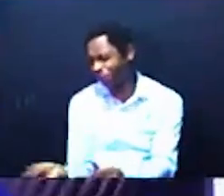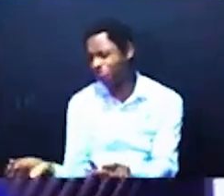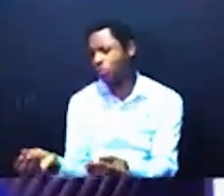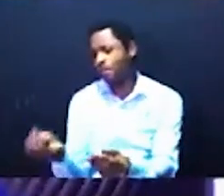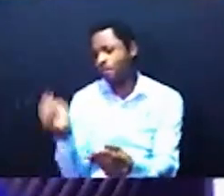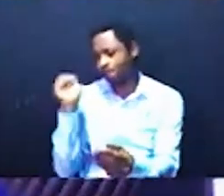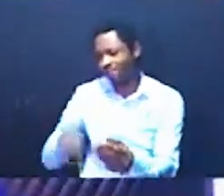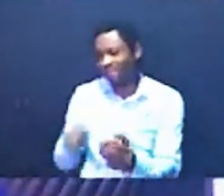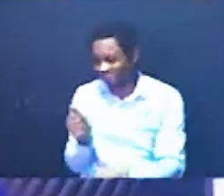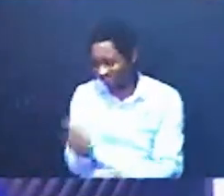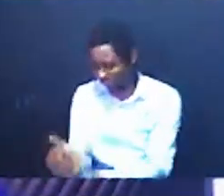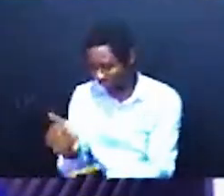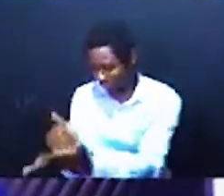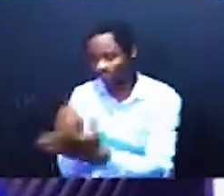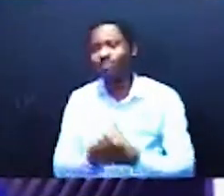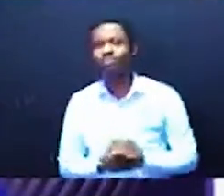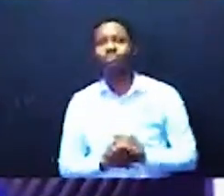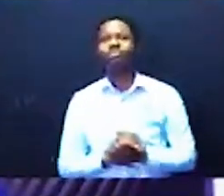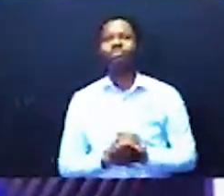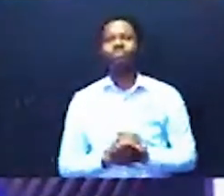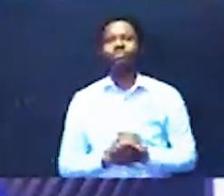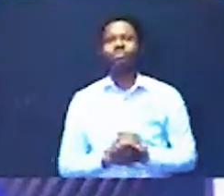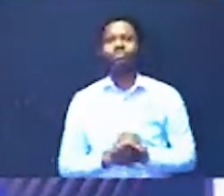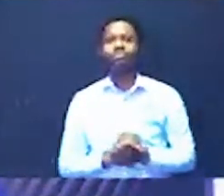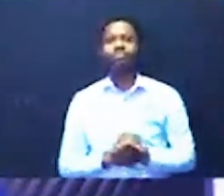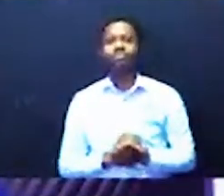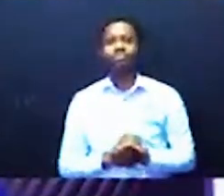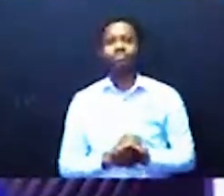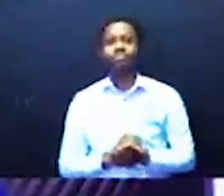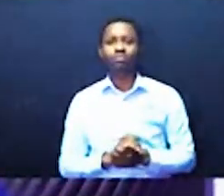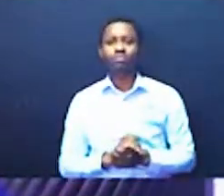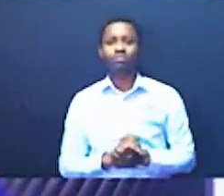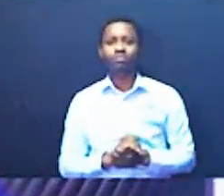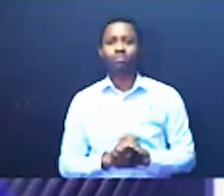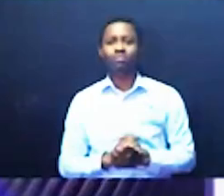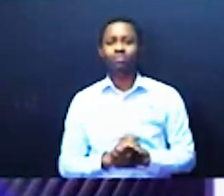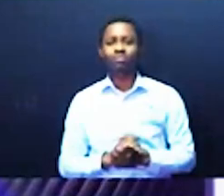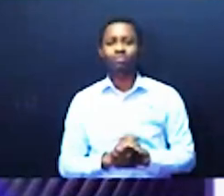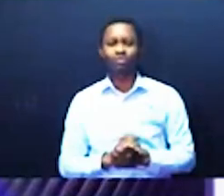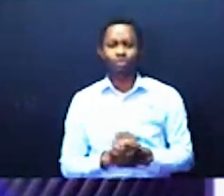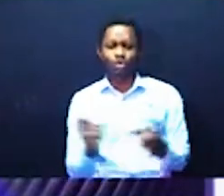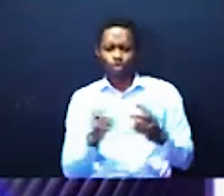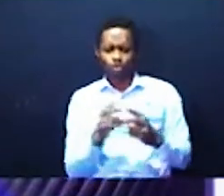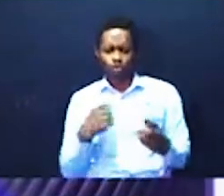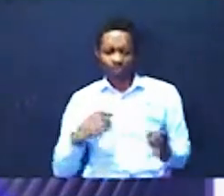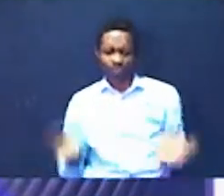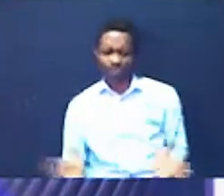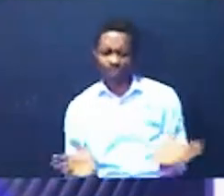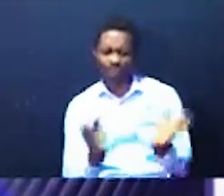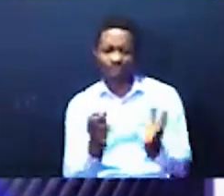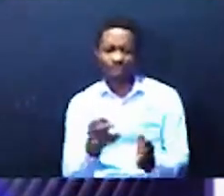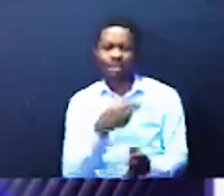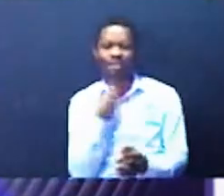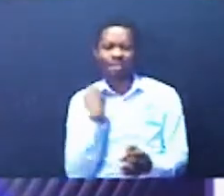I'll be encouraging pastors not to prepare messages because of those people.